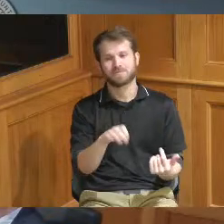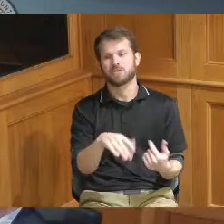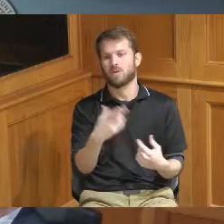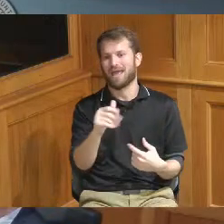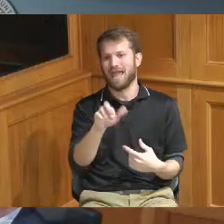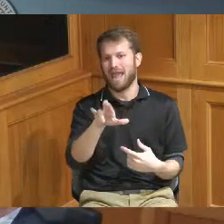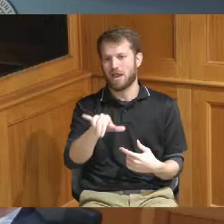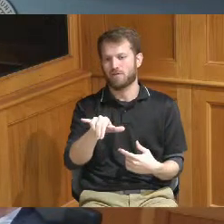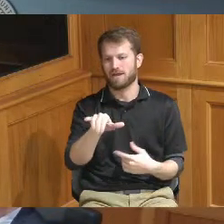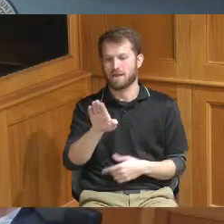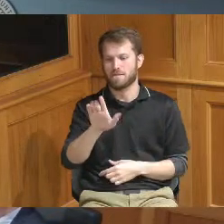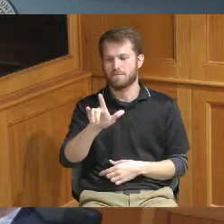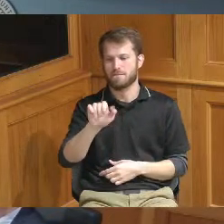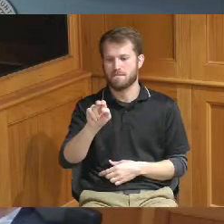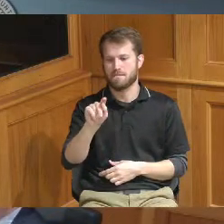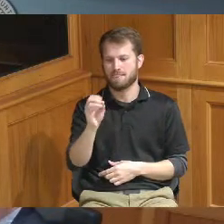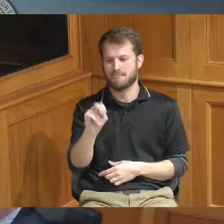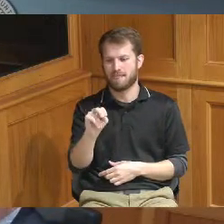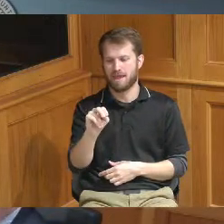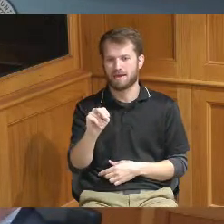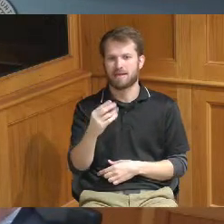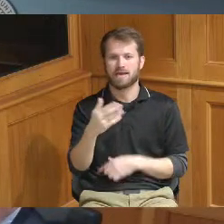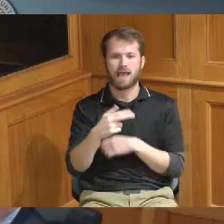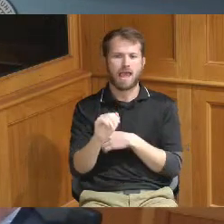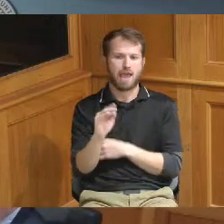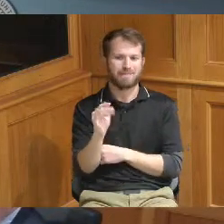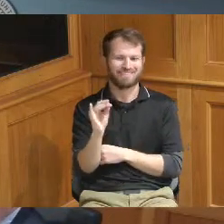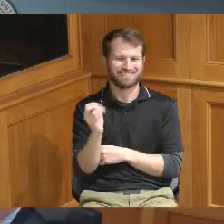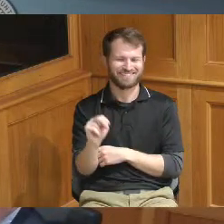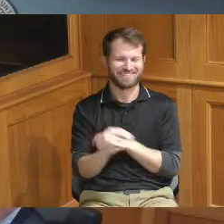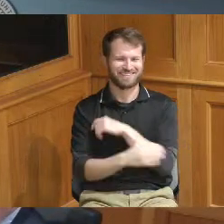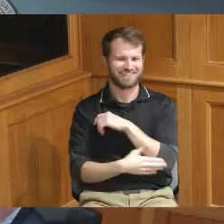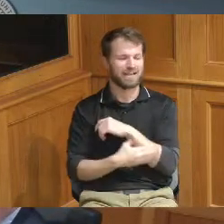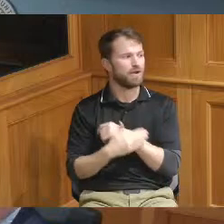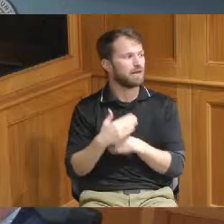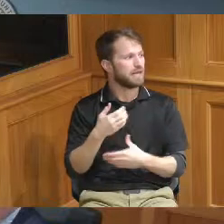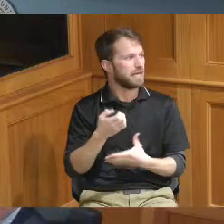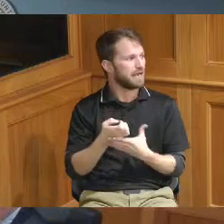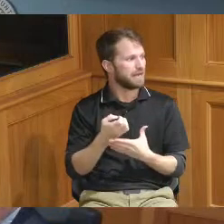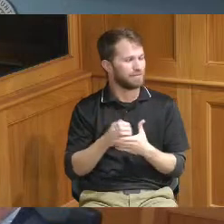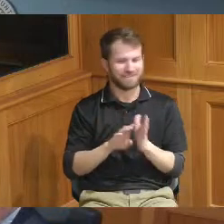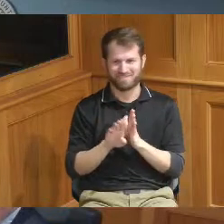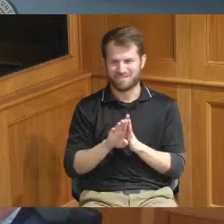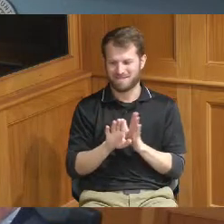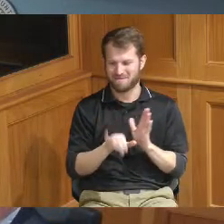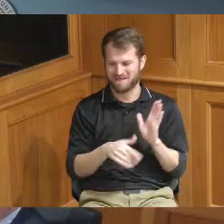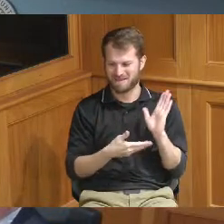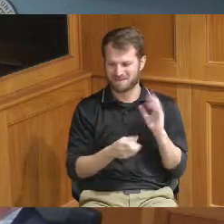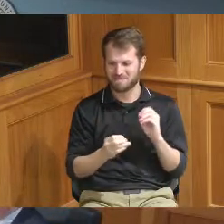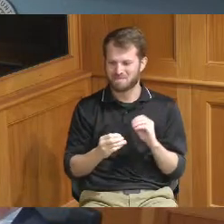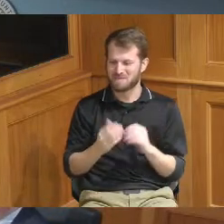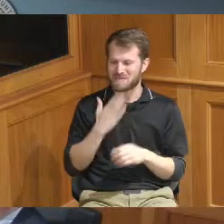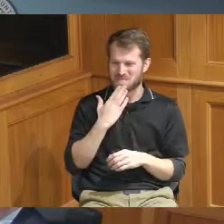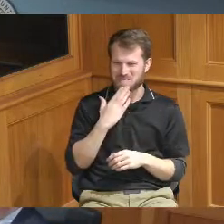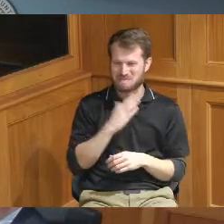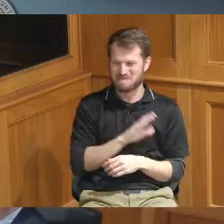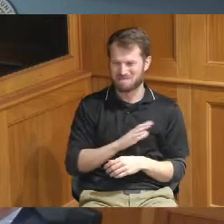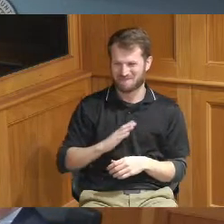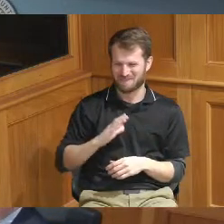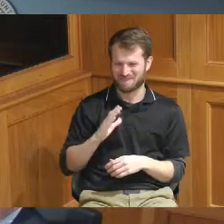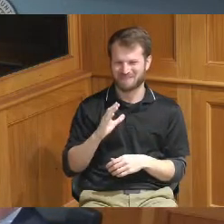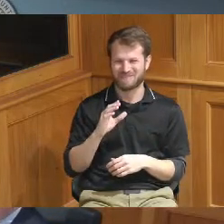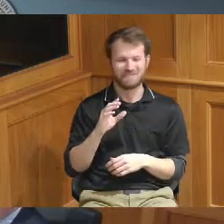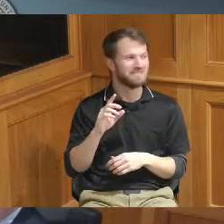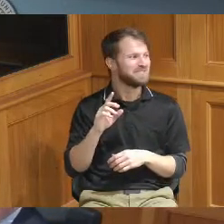Yes. Blanton, Hamilton County Economic Development Office, powered by Alloy. You got it. Thank you, Commissioner Reese.